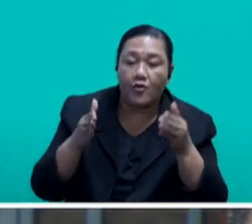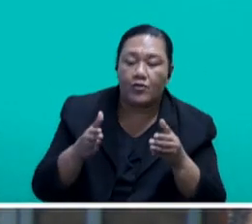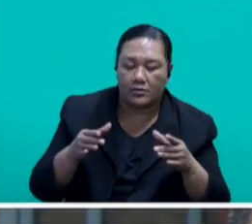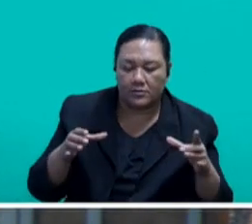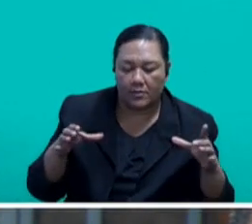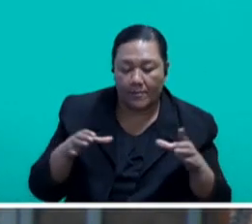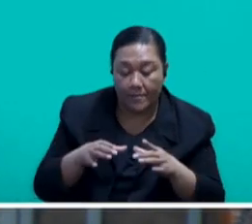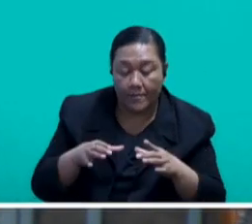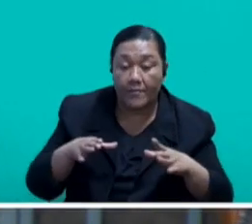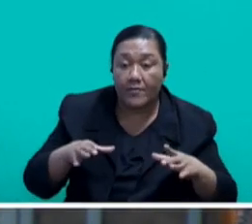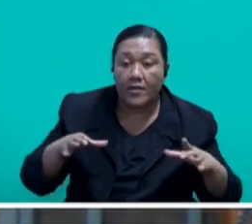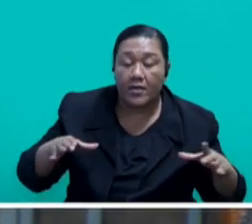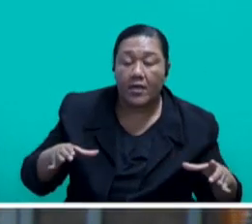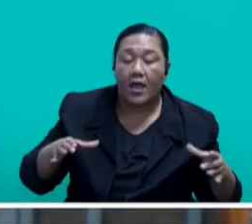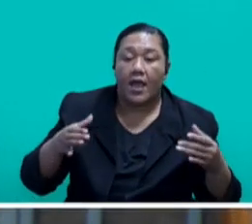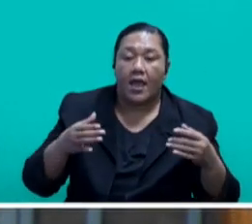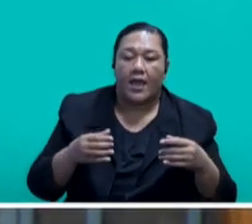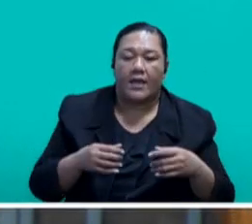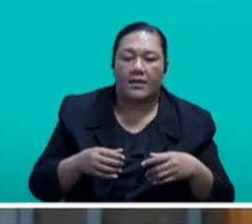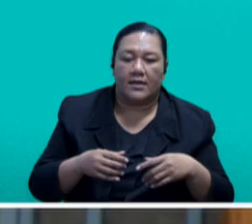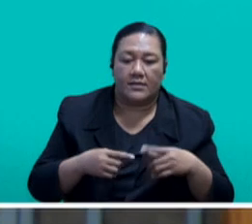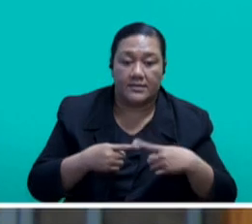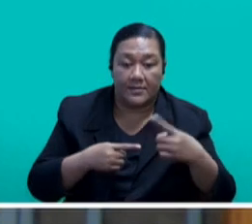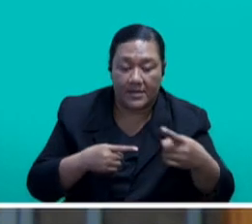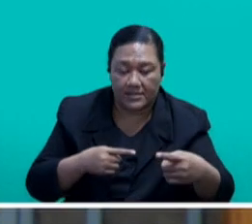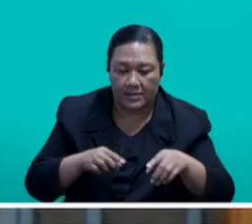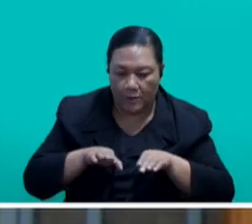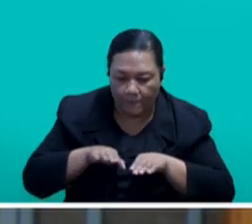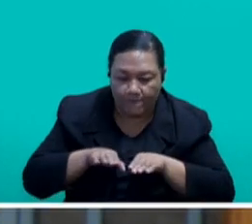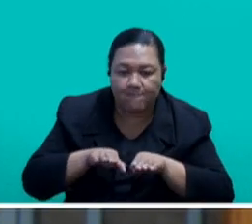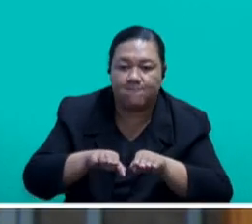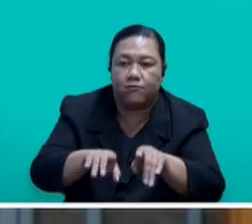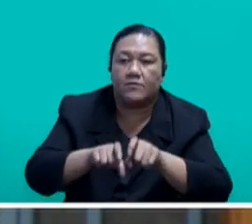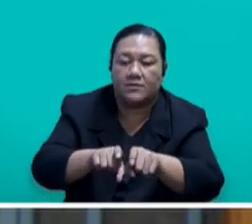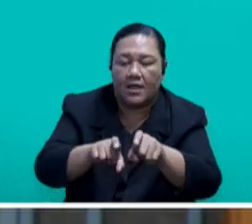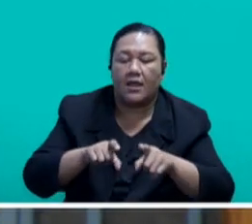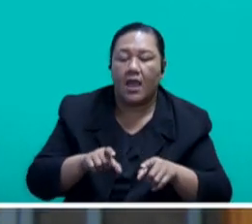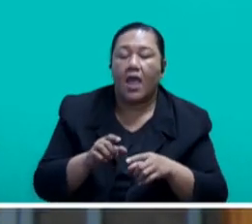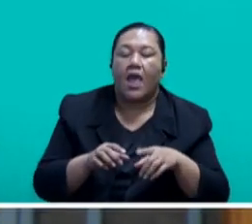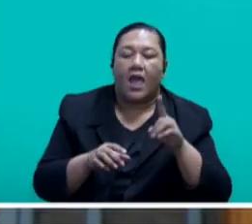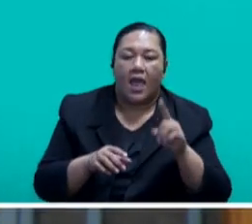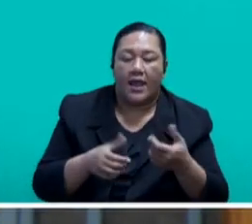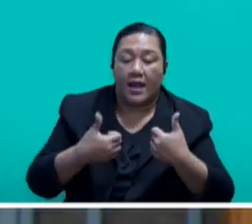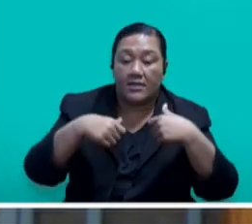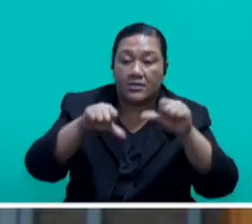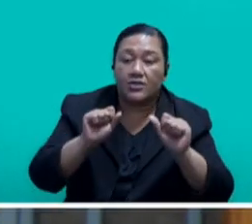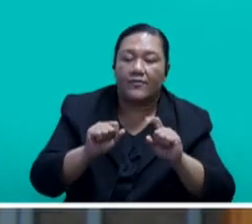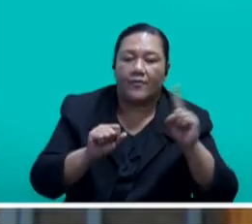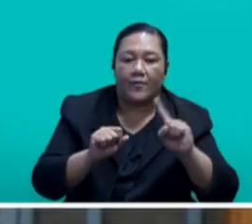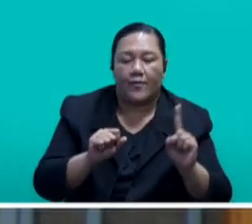stabilization and implement fiscal policies that achieve a sustained economic growth, stimulate